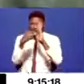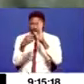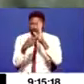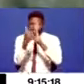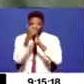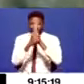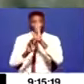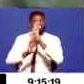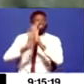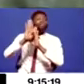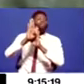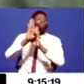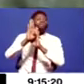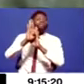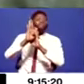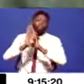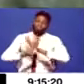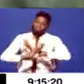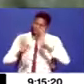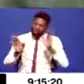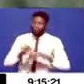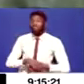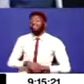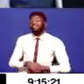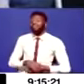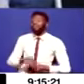Siasa si matusi, siasa si